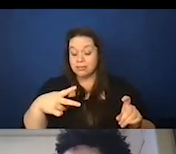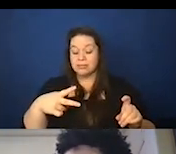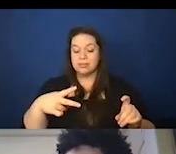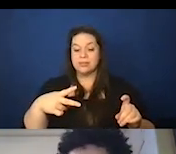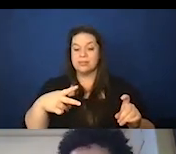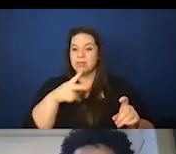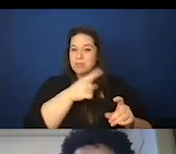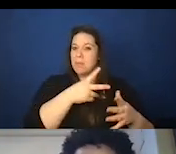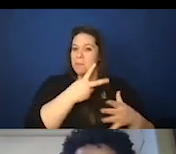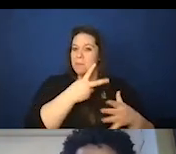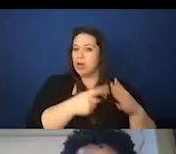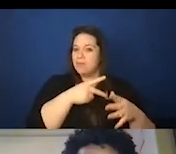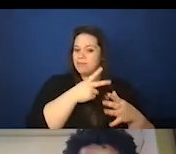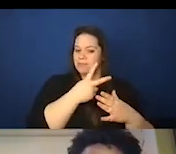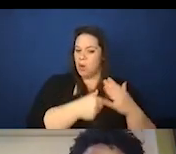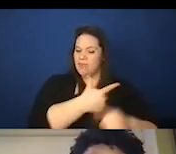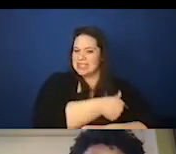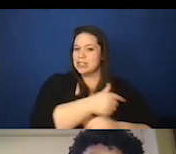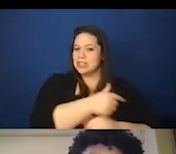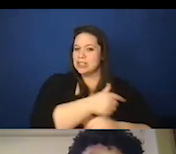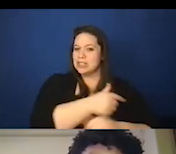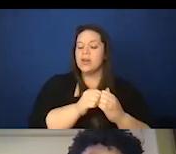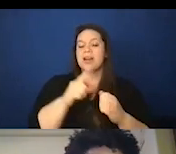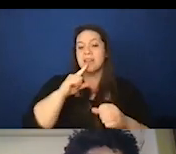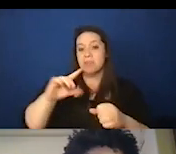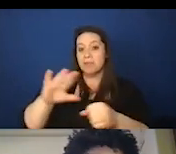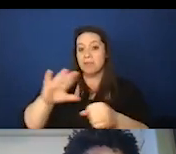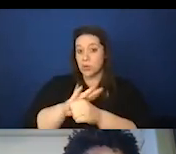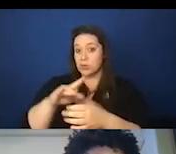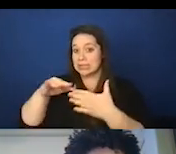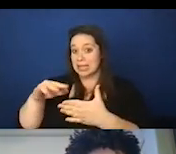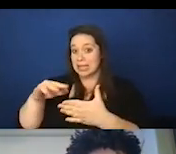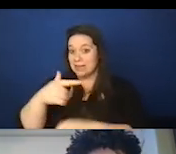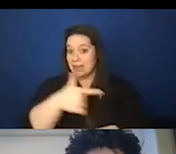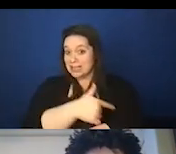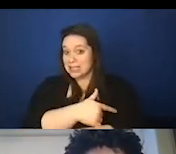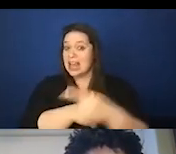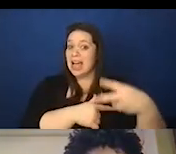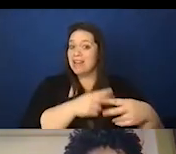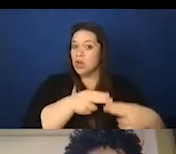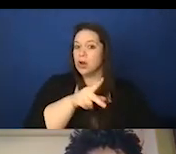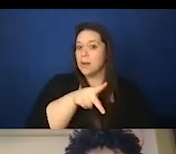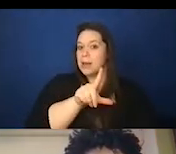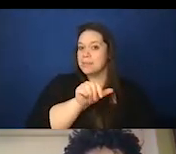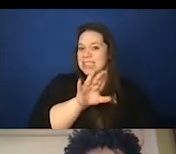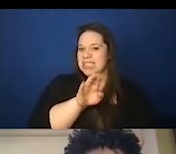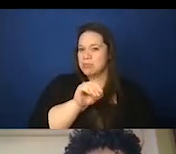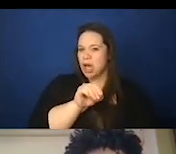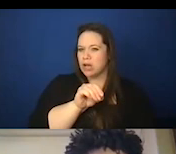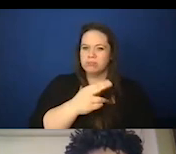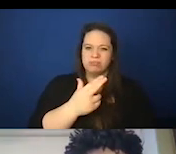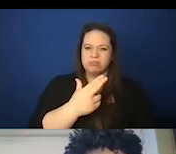vaccines got the study vaccine, and half got a placebo, basically a shot of